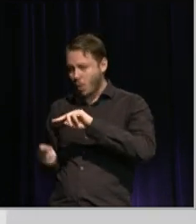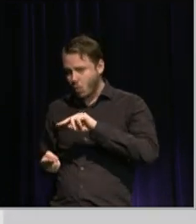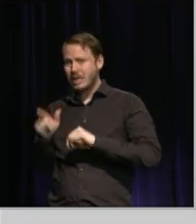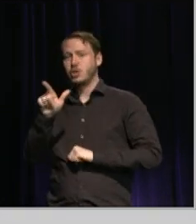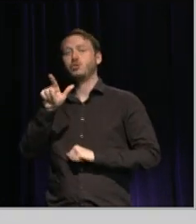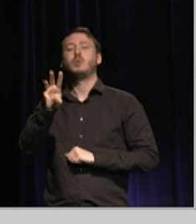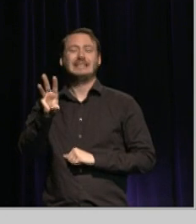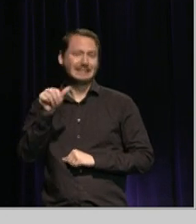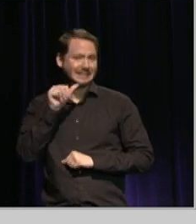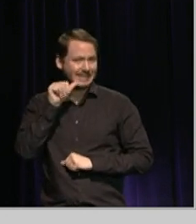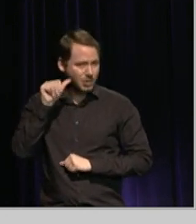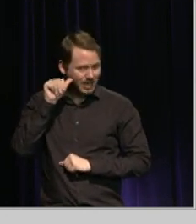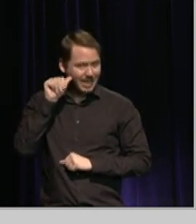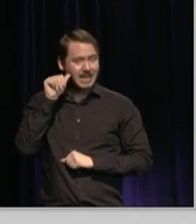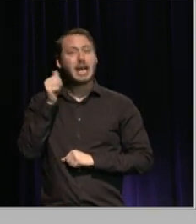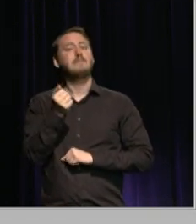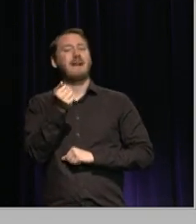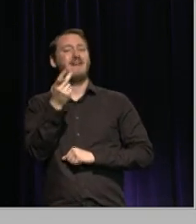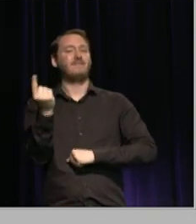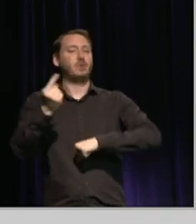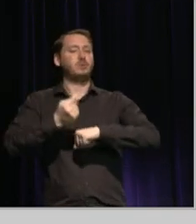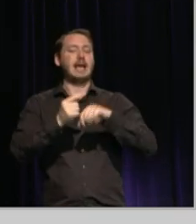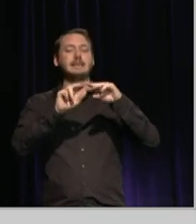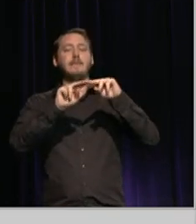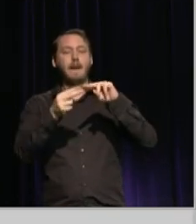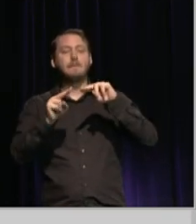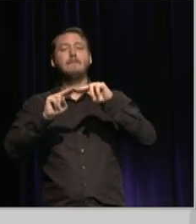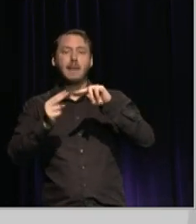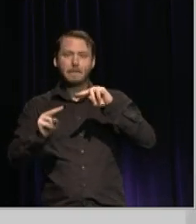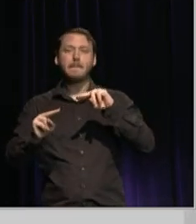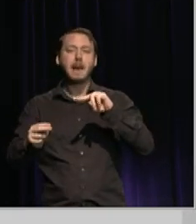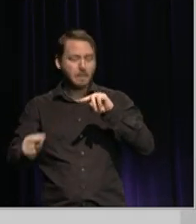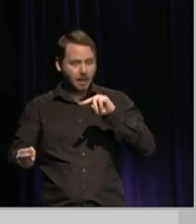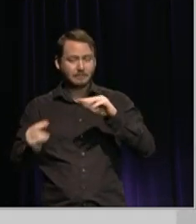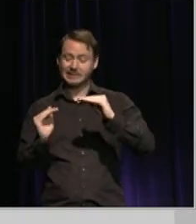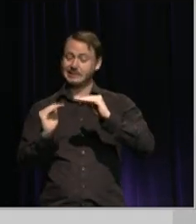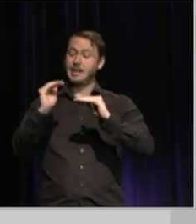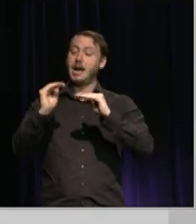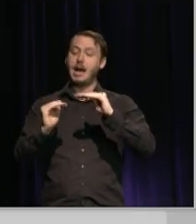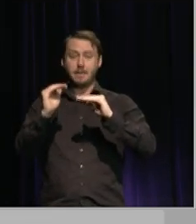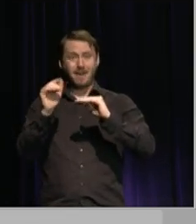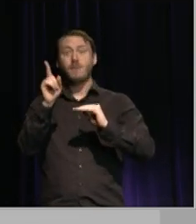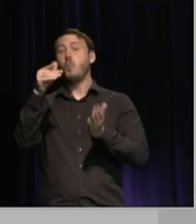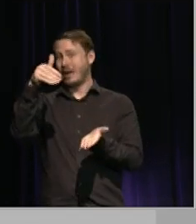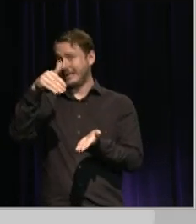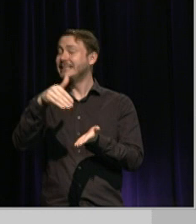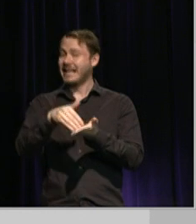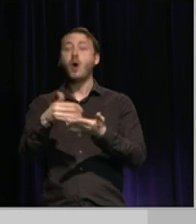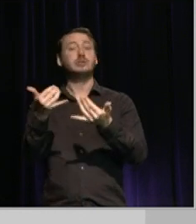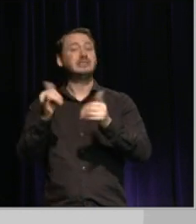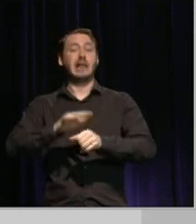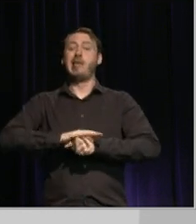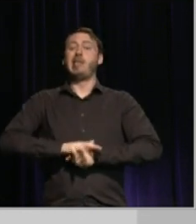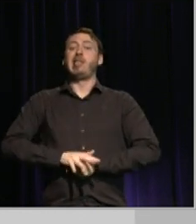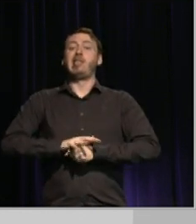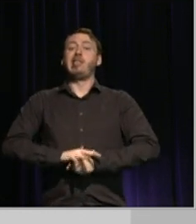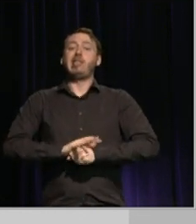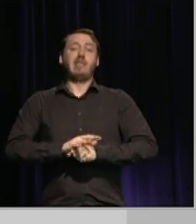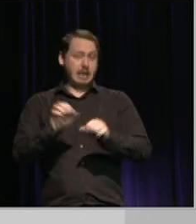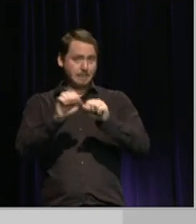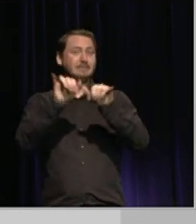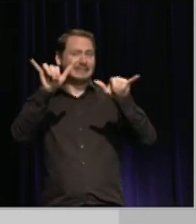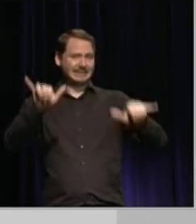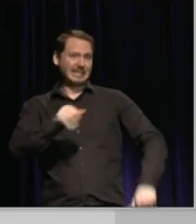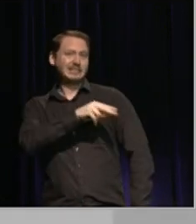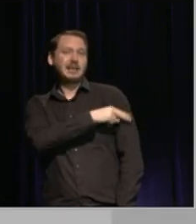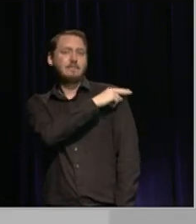several days in a row of declines. Still being above 1,000 is significant stress in our hospital system, but we are